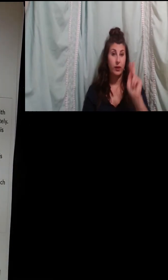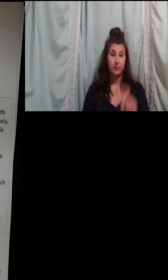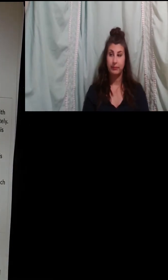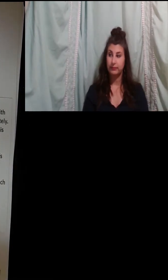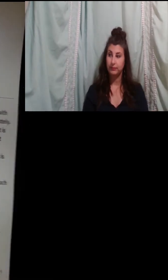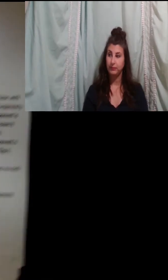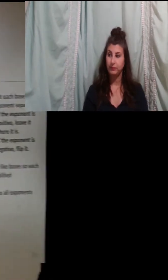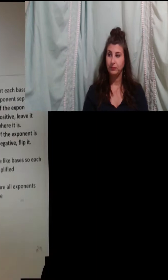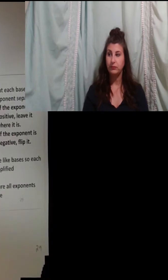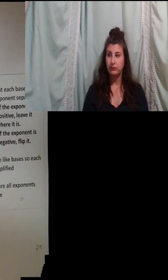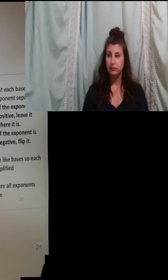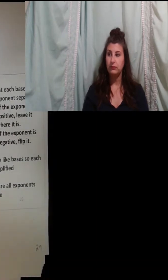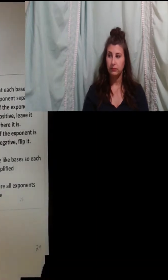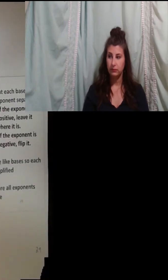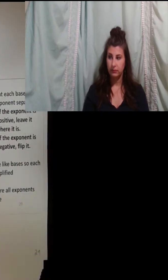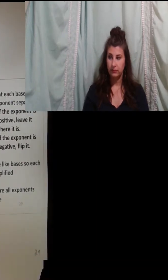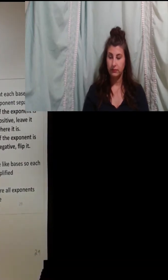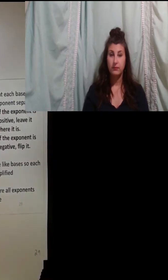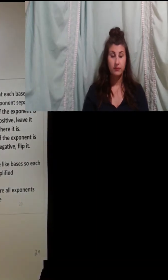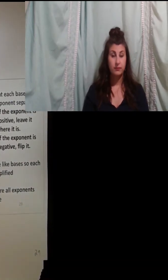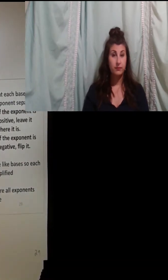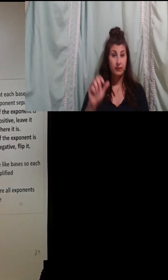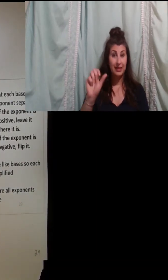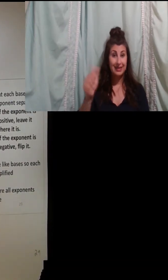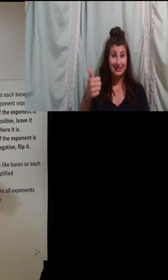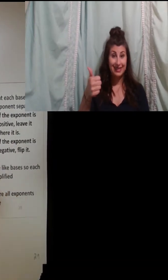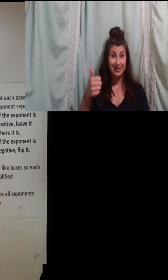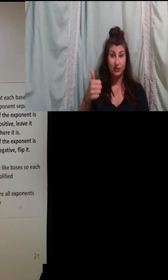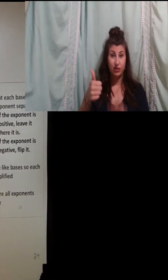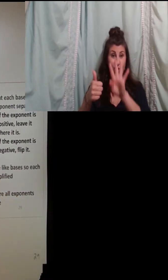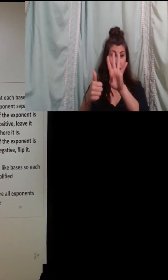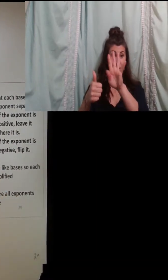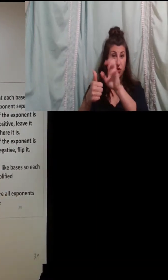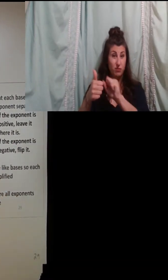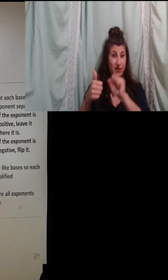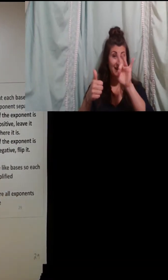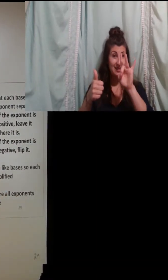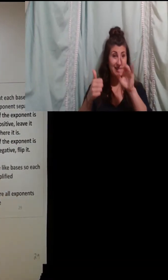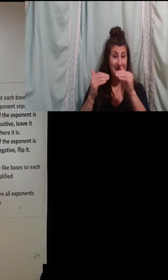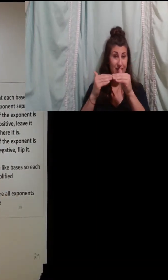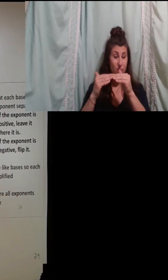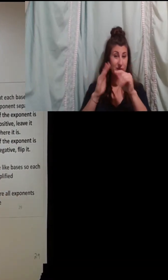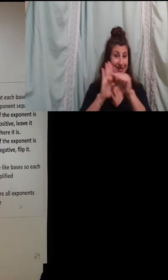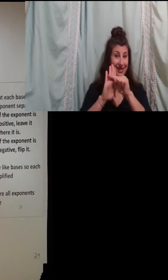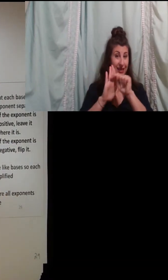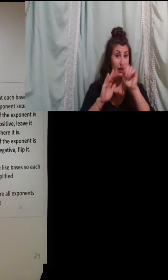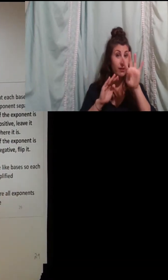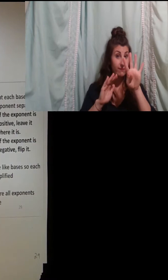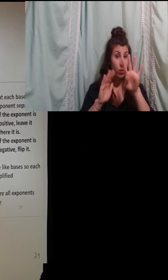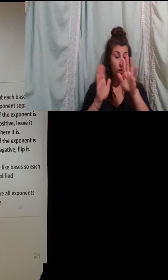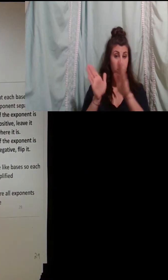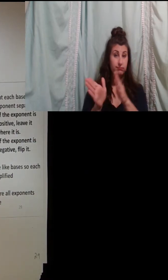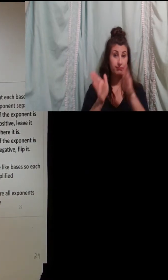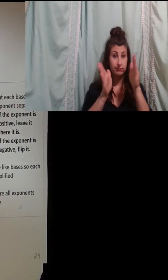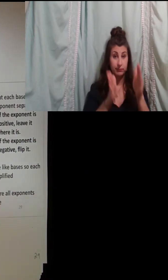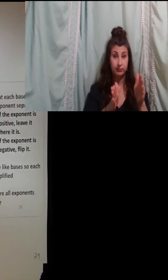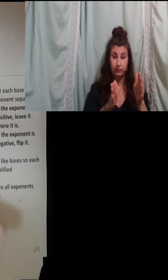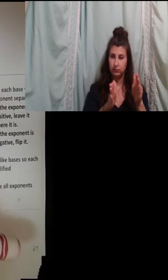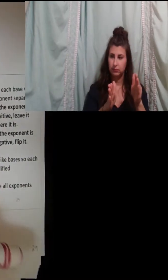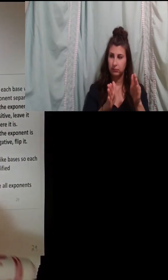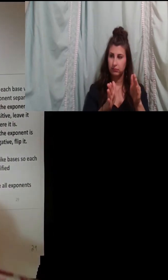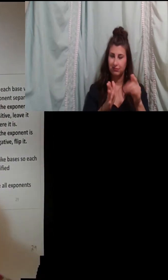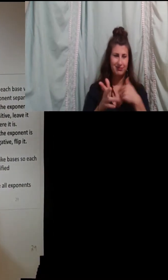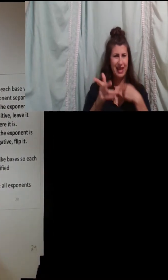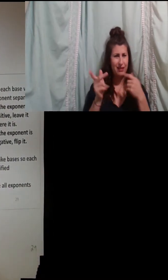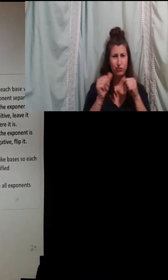All right, so this would be 10, and then it's 4 minus 8, which is negative 4.